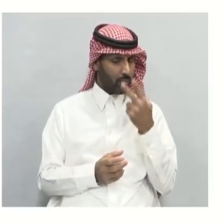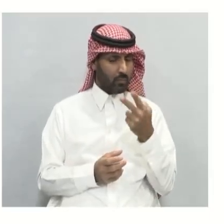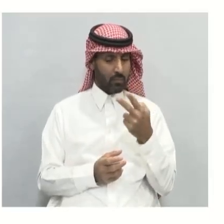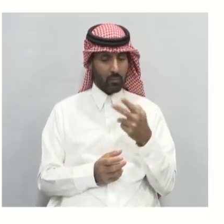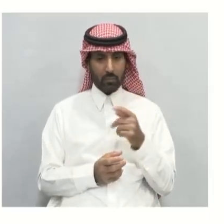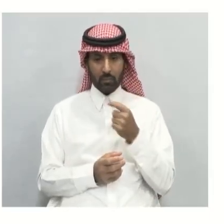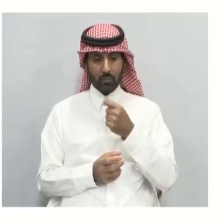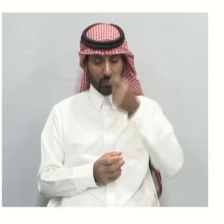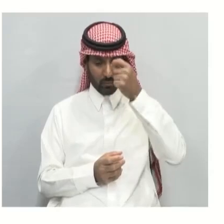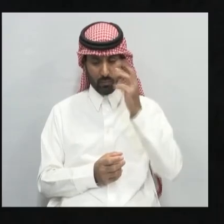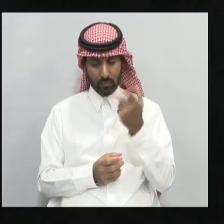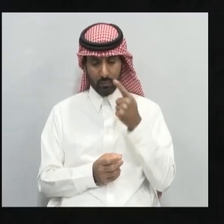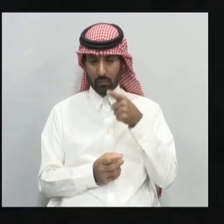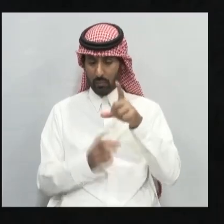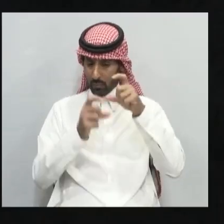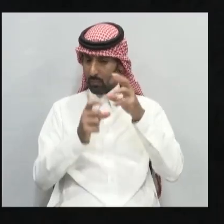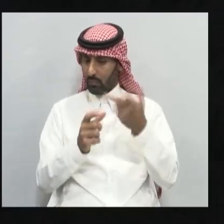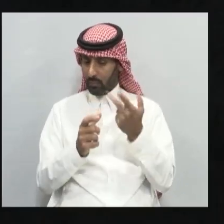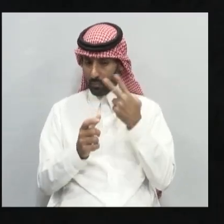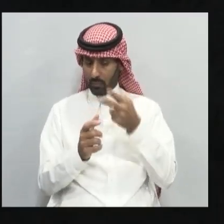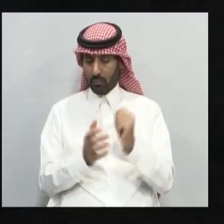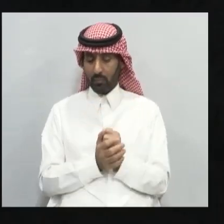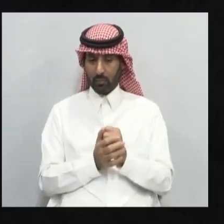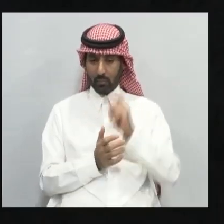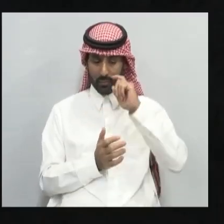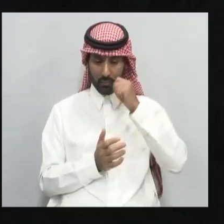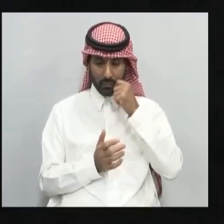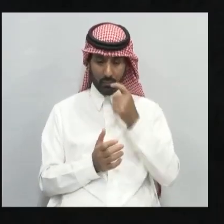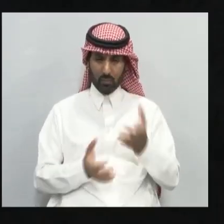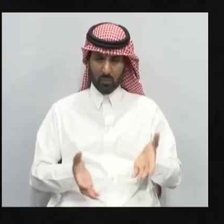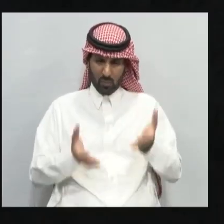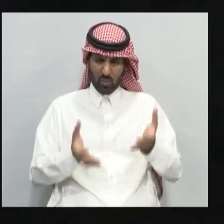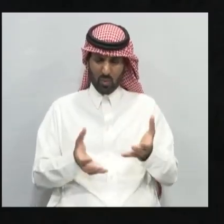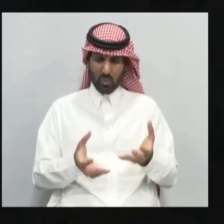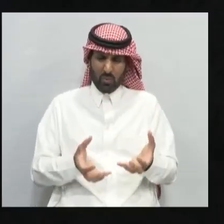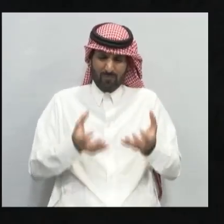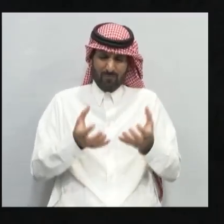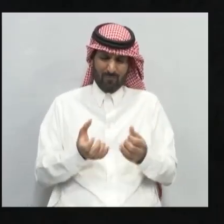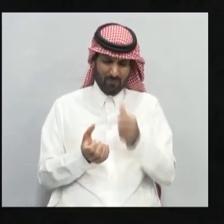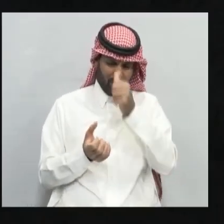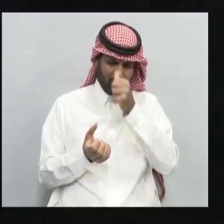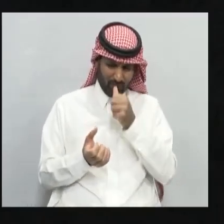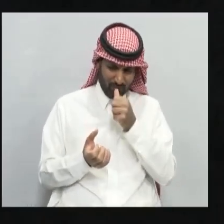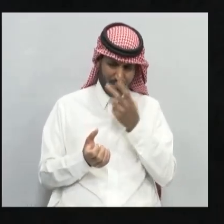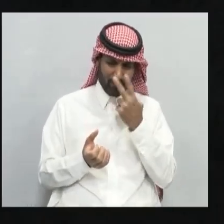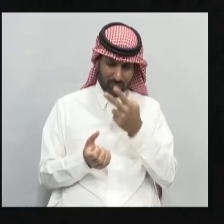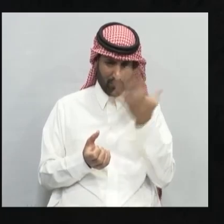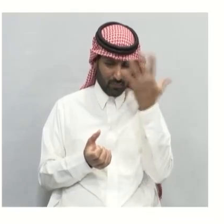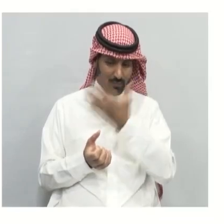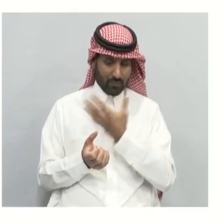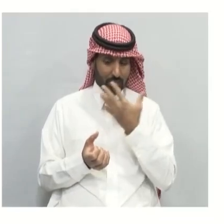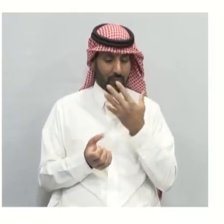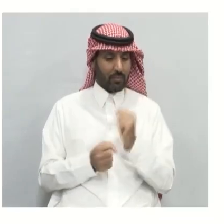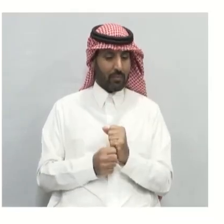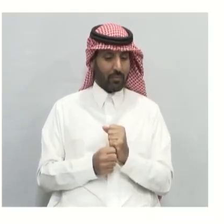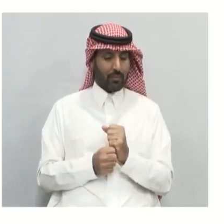to describe the picture at the beginning. He looks like, is he happy? I don't think so. Look at his face and you will tell that